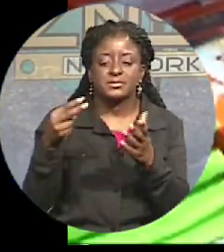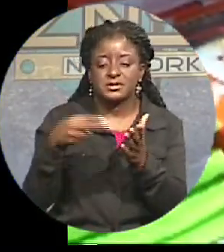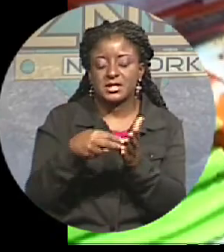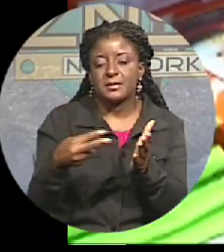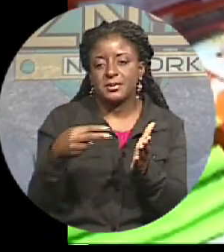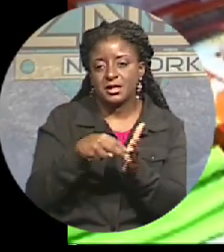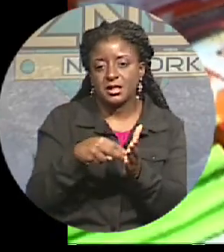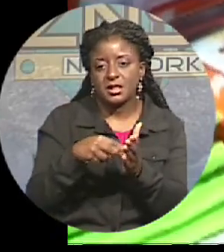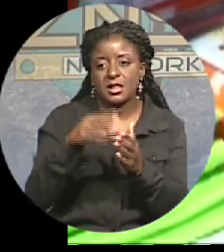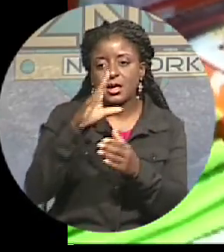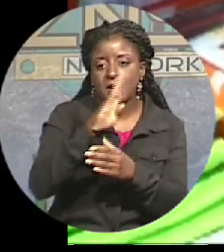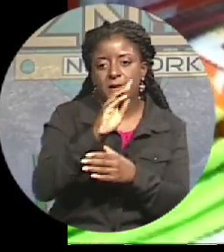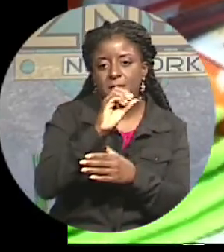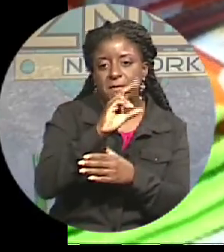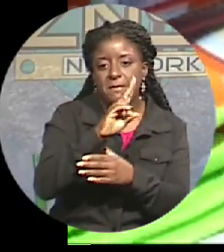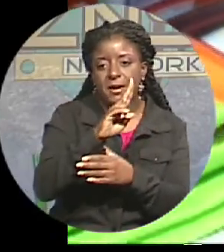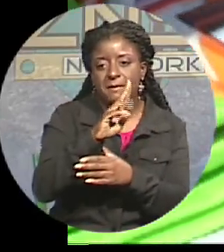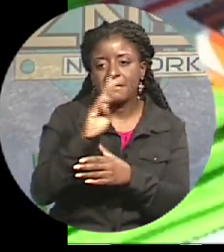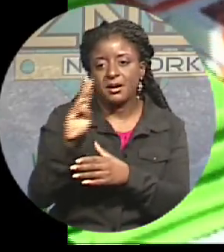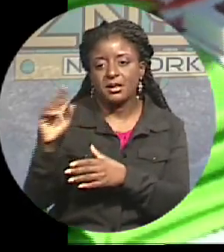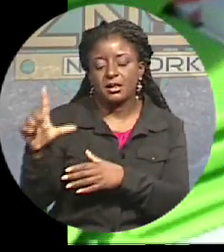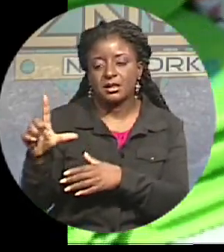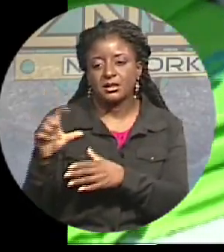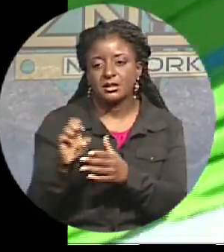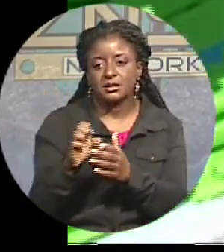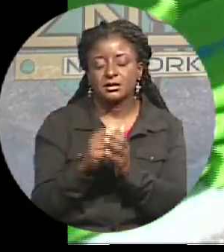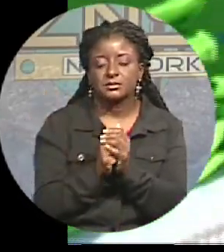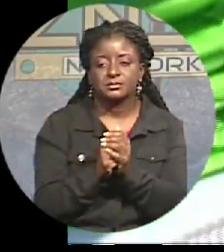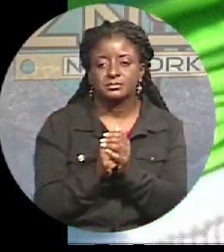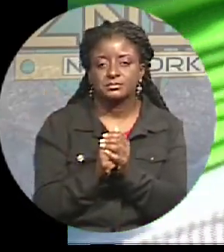Marlon Johnson encourages you to pick up your gift.